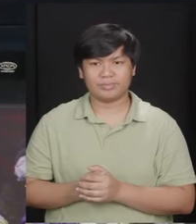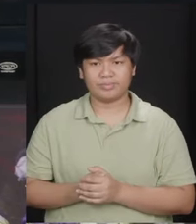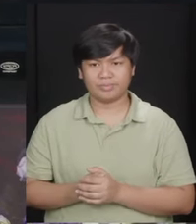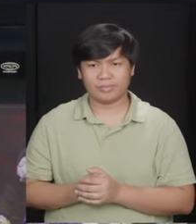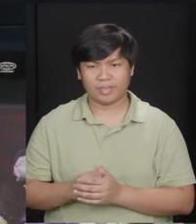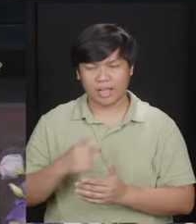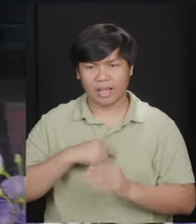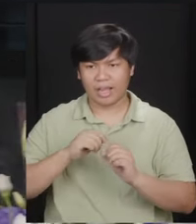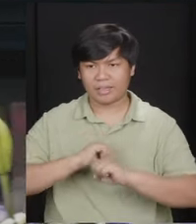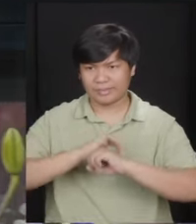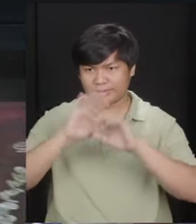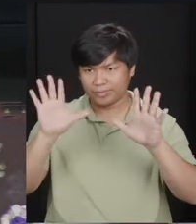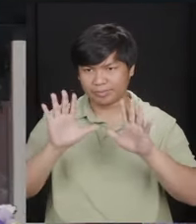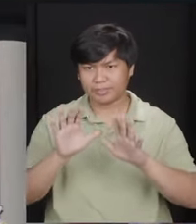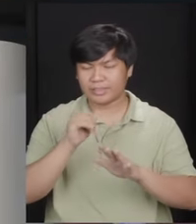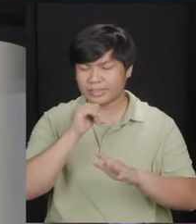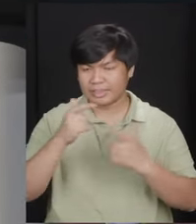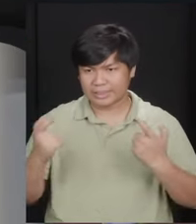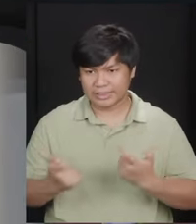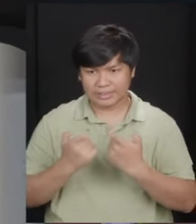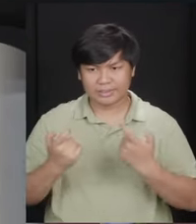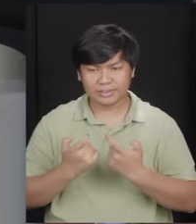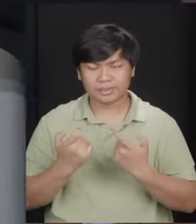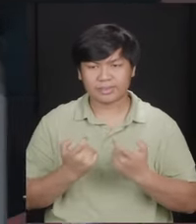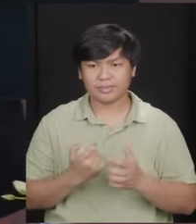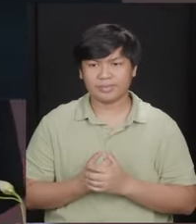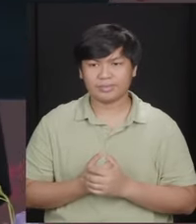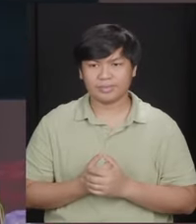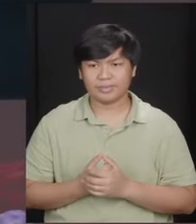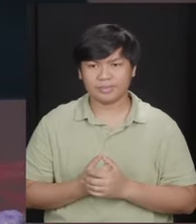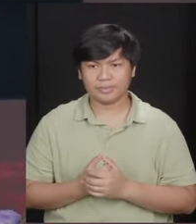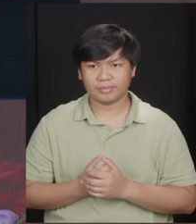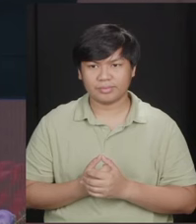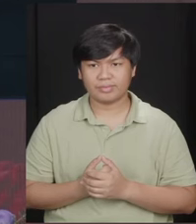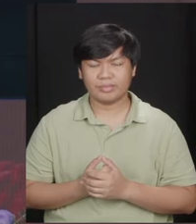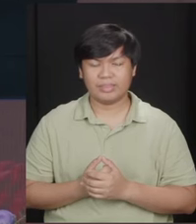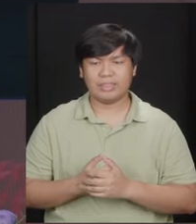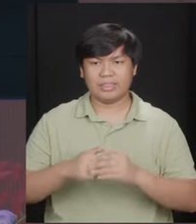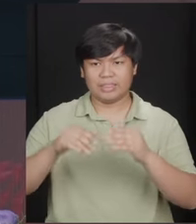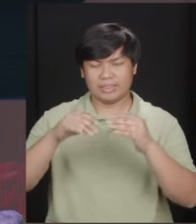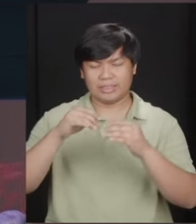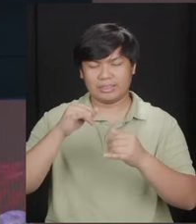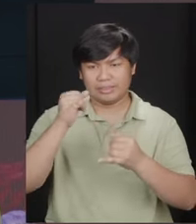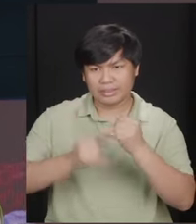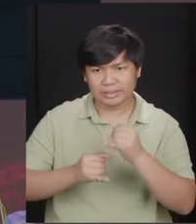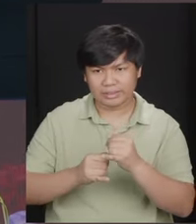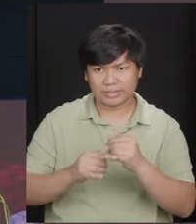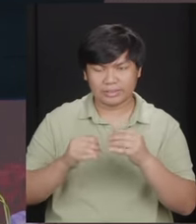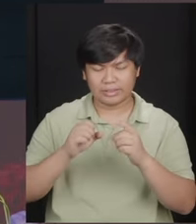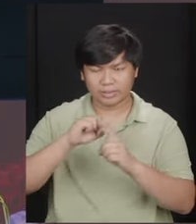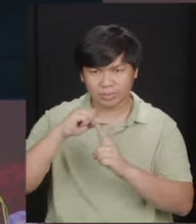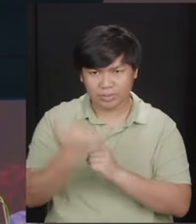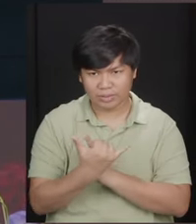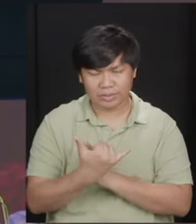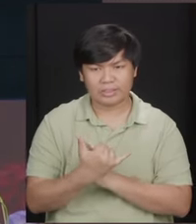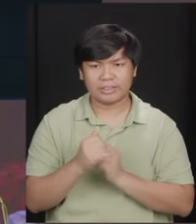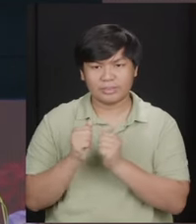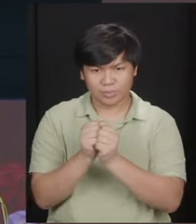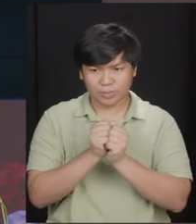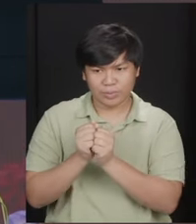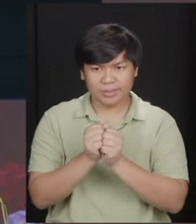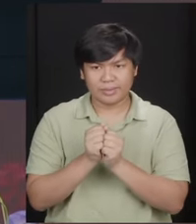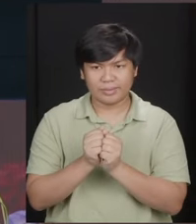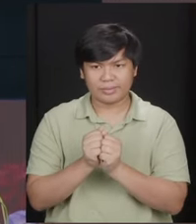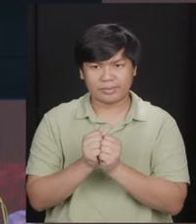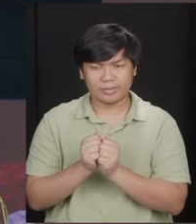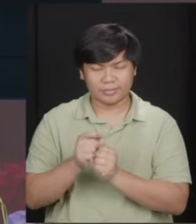I be clear? It's not sinful. In fact, it's the bare bones minimum that holds society together.